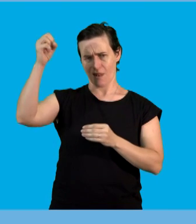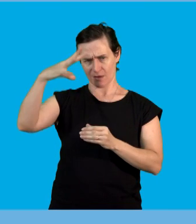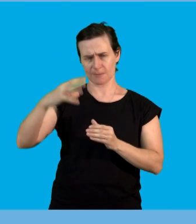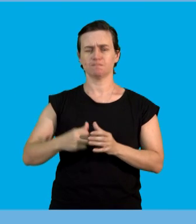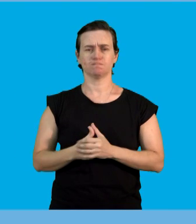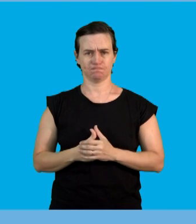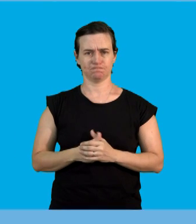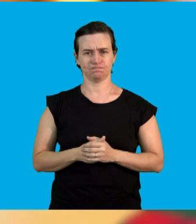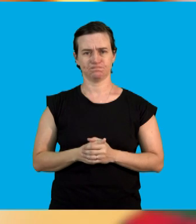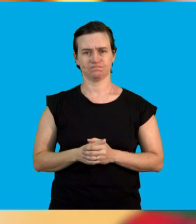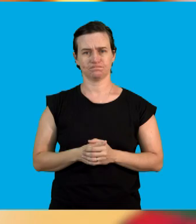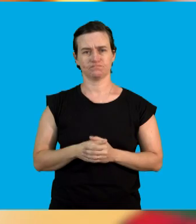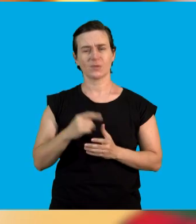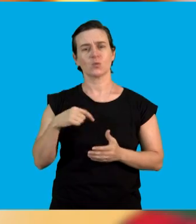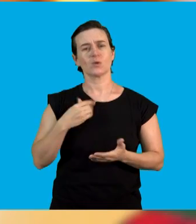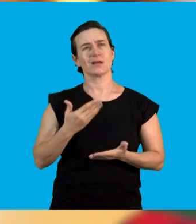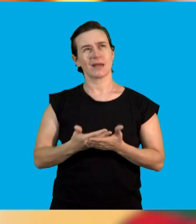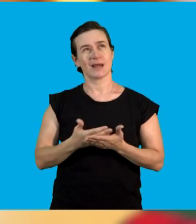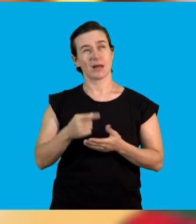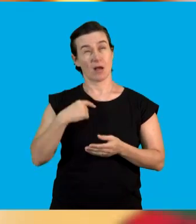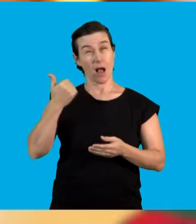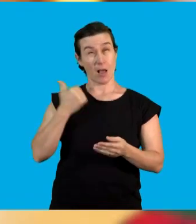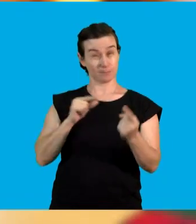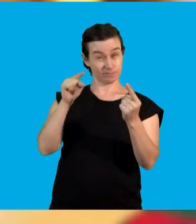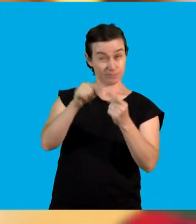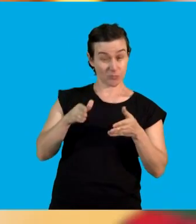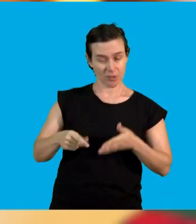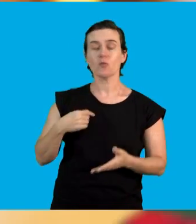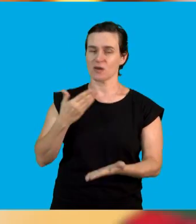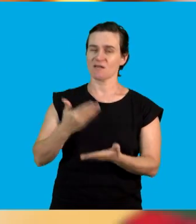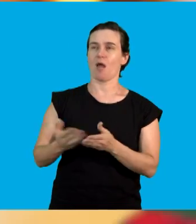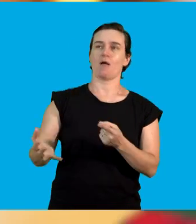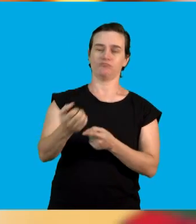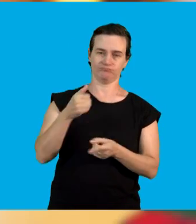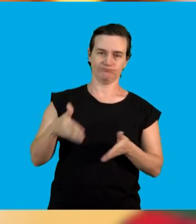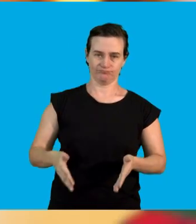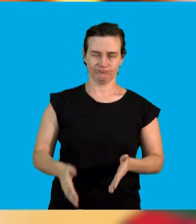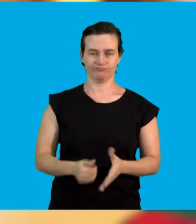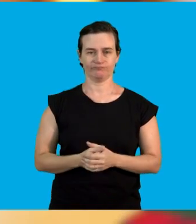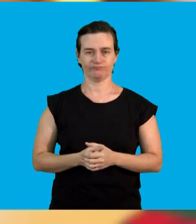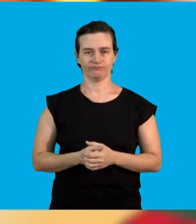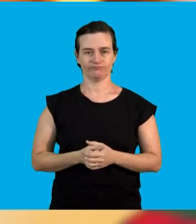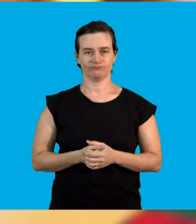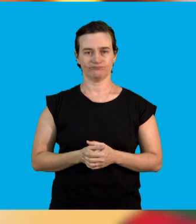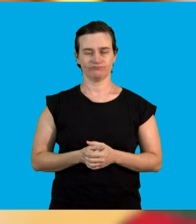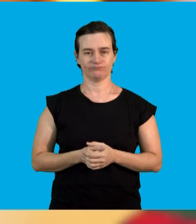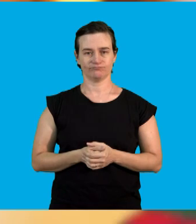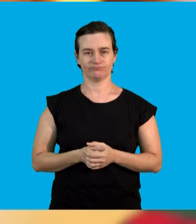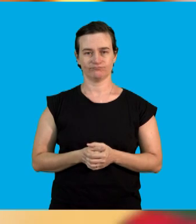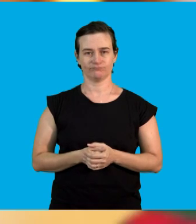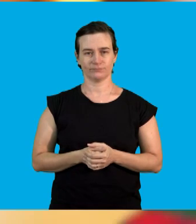in our homes so that we can then be able to achieve the goals that you said we need to achieve by the end of the lesson.